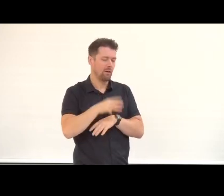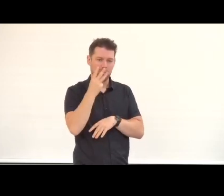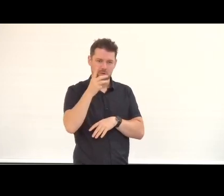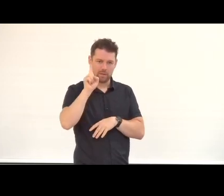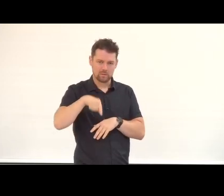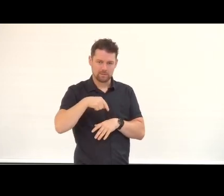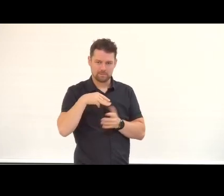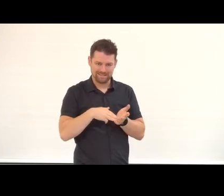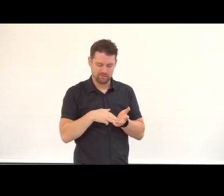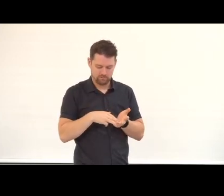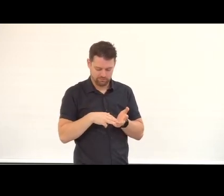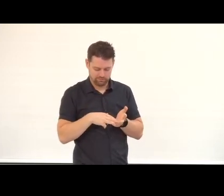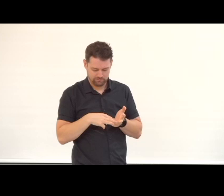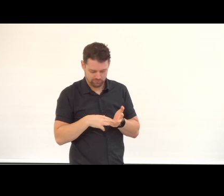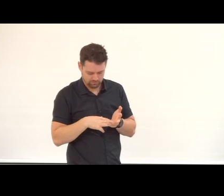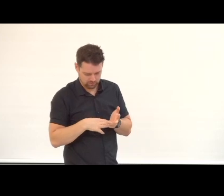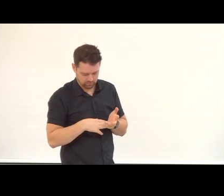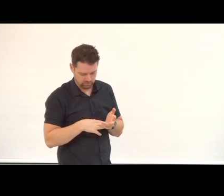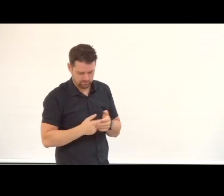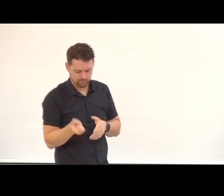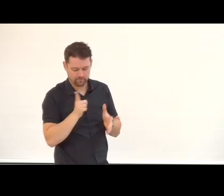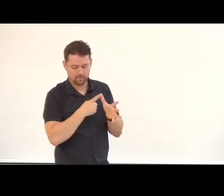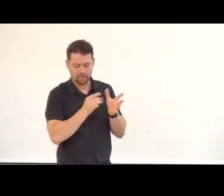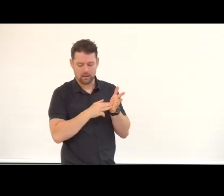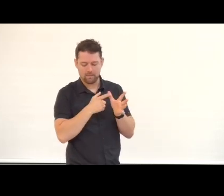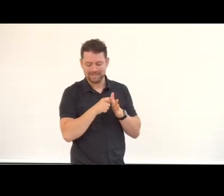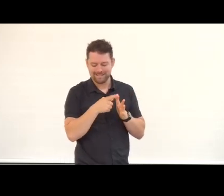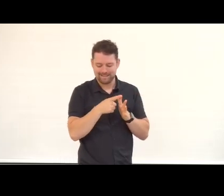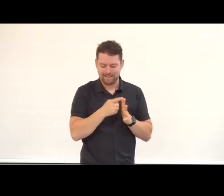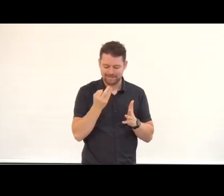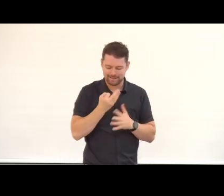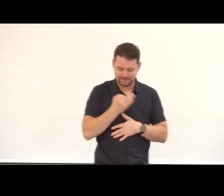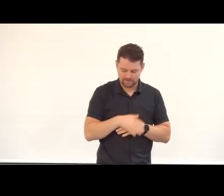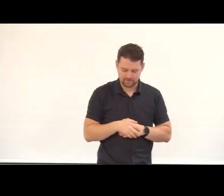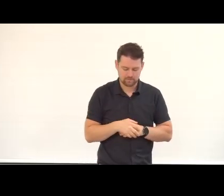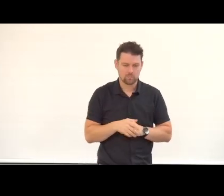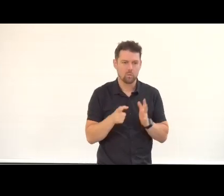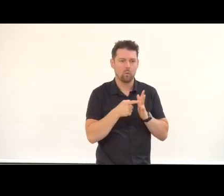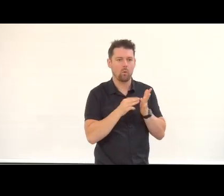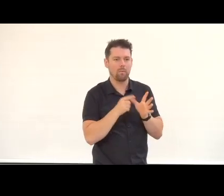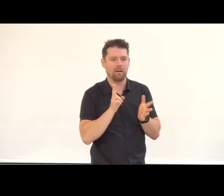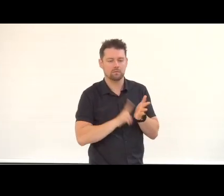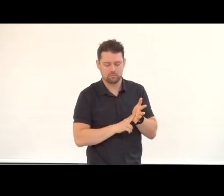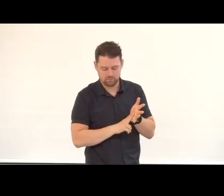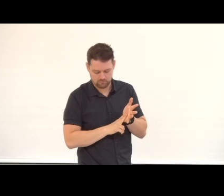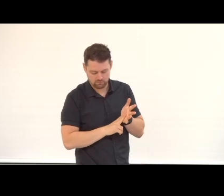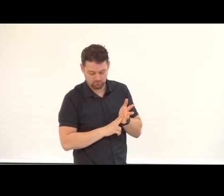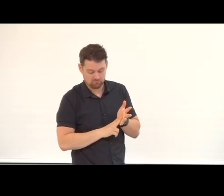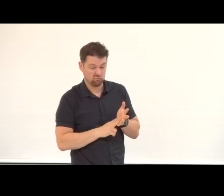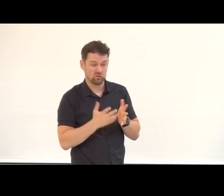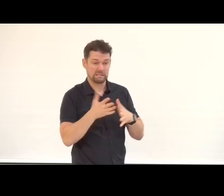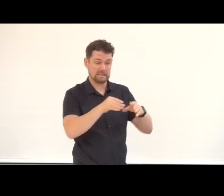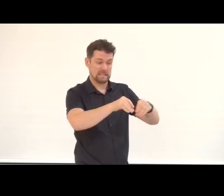think. Correct. Yeah. Then the Amati 18 mission, which was in Oman. Again, open desert, just